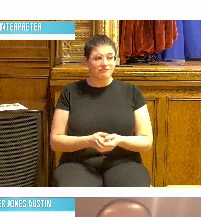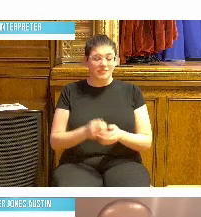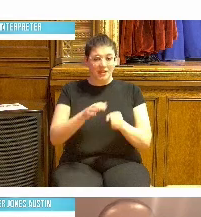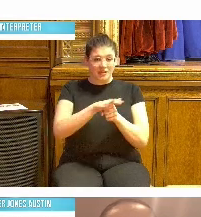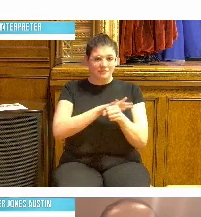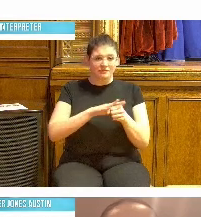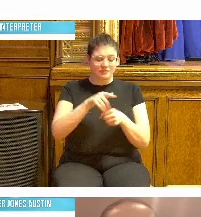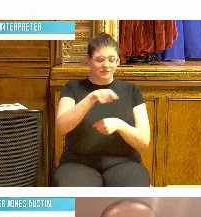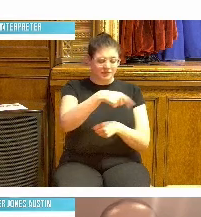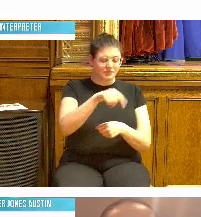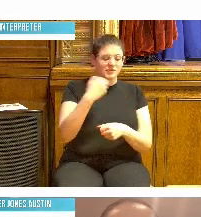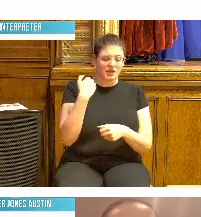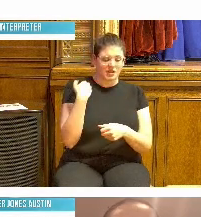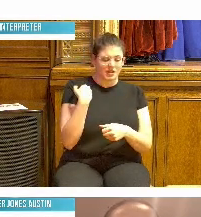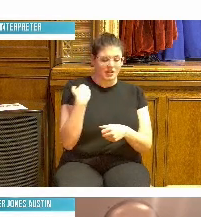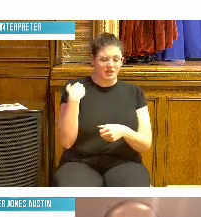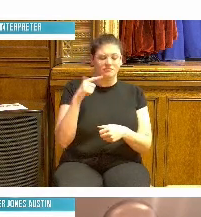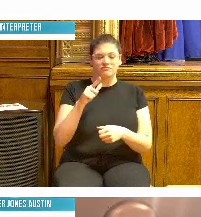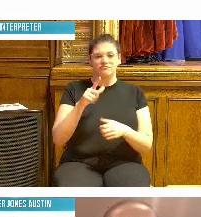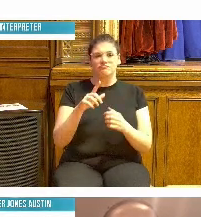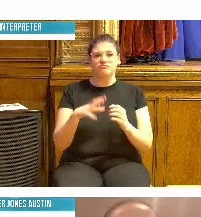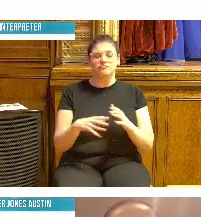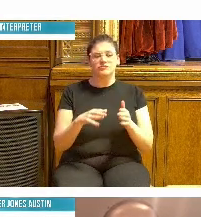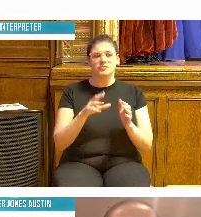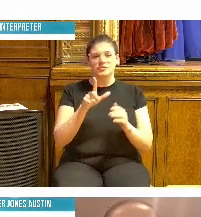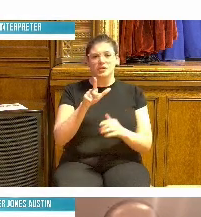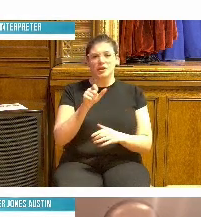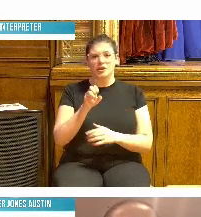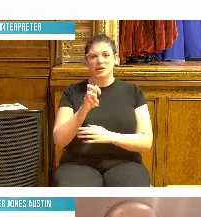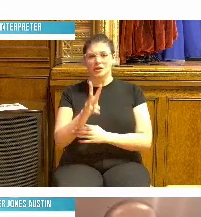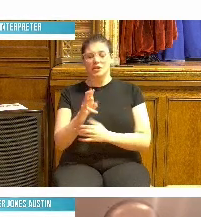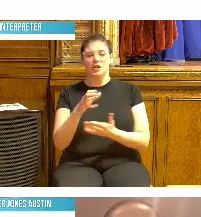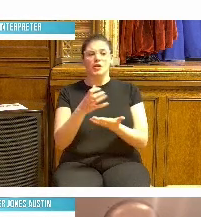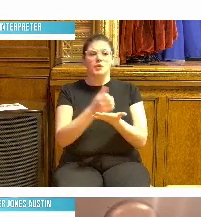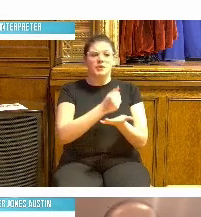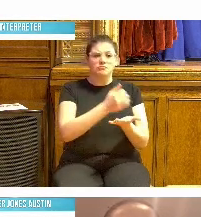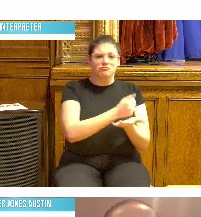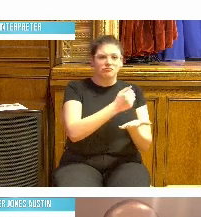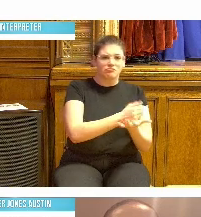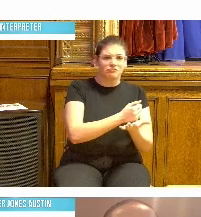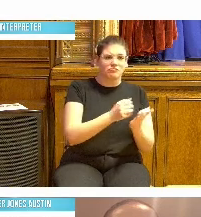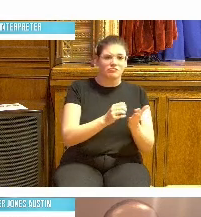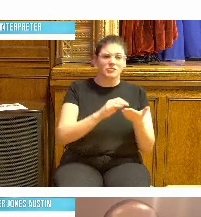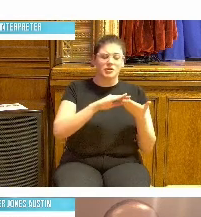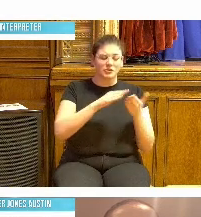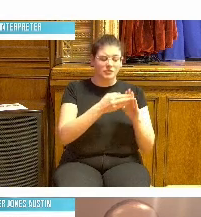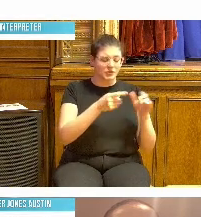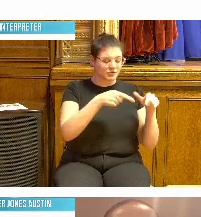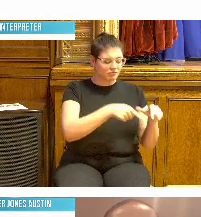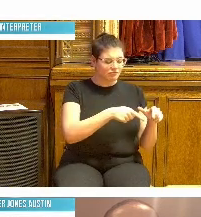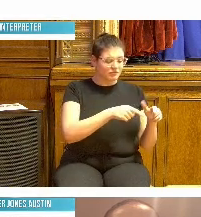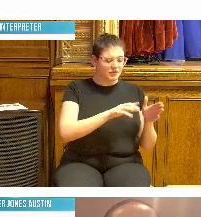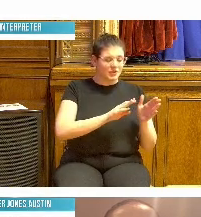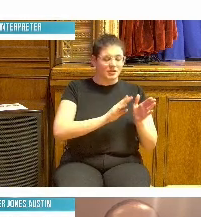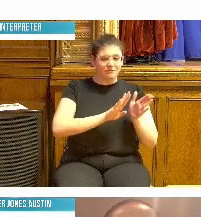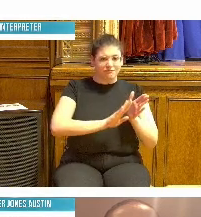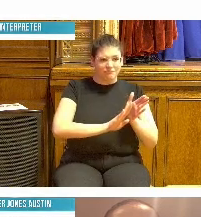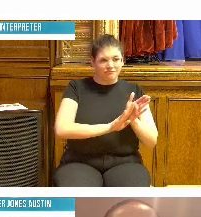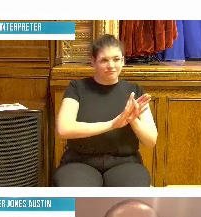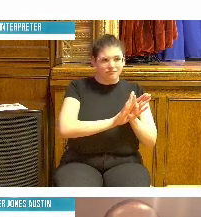housed low-income residents and communities of color have become, over the past several decades, increasingly white and